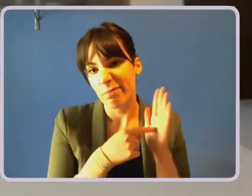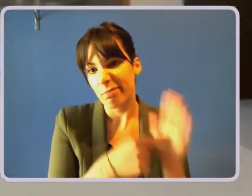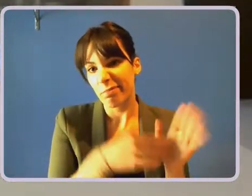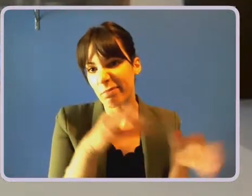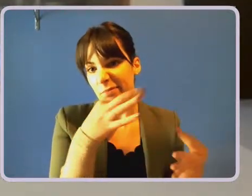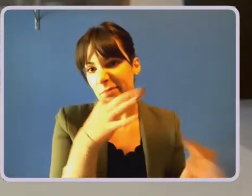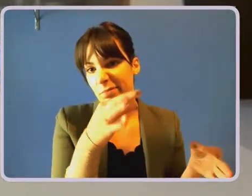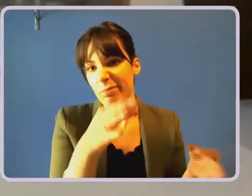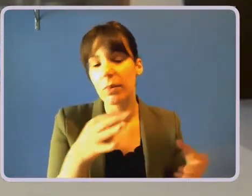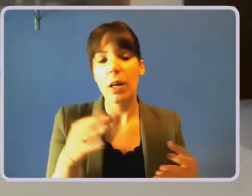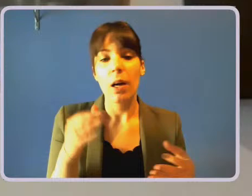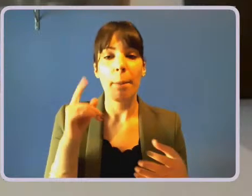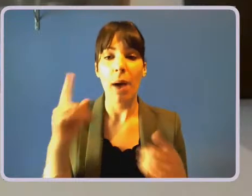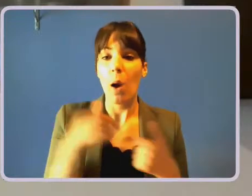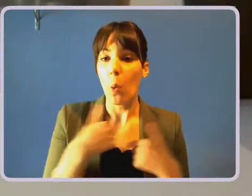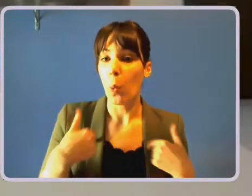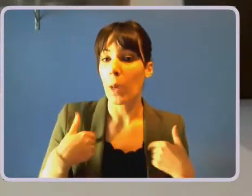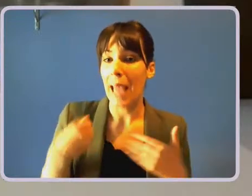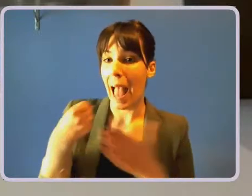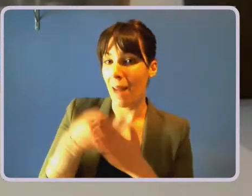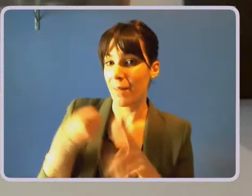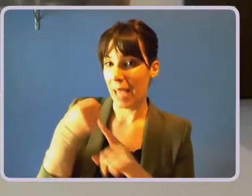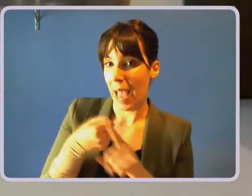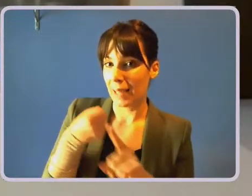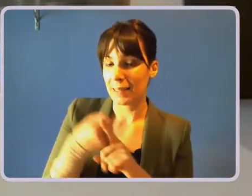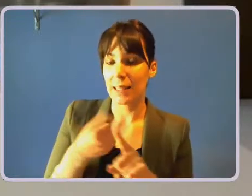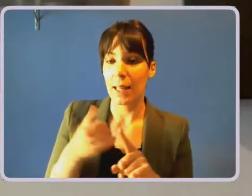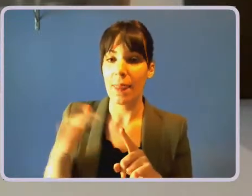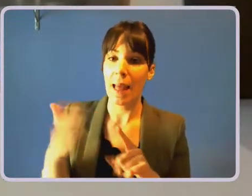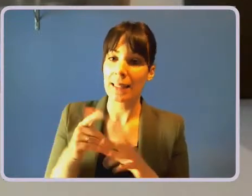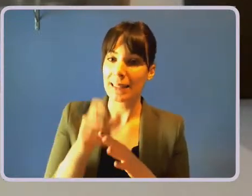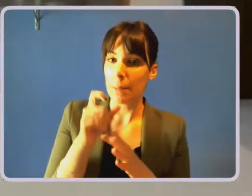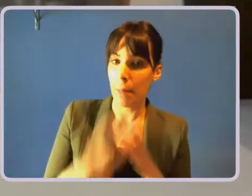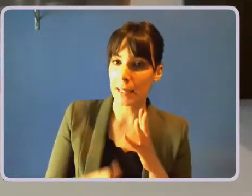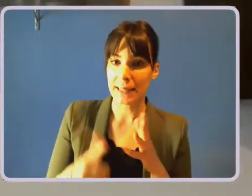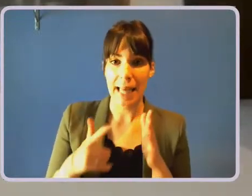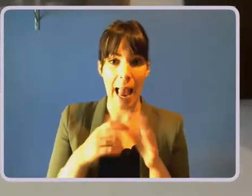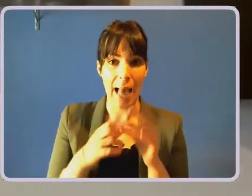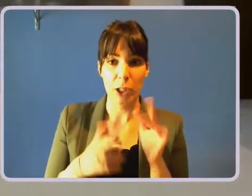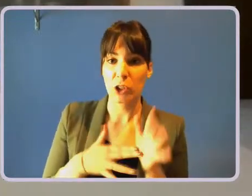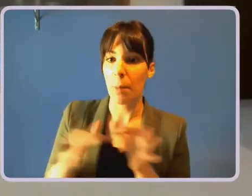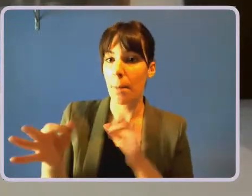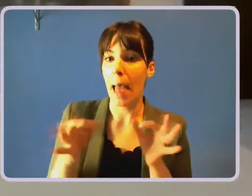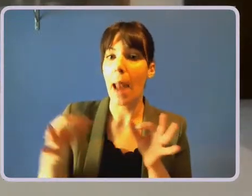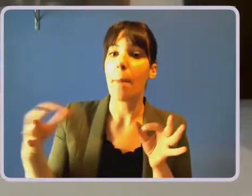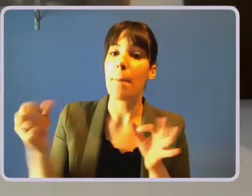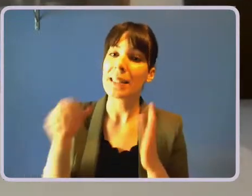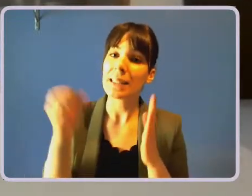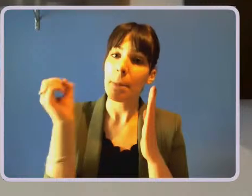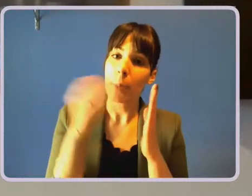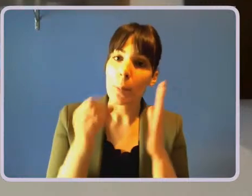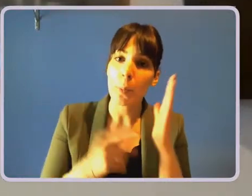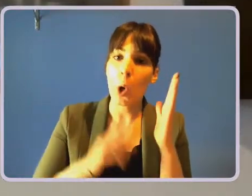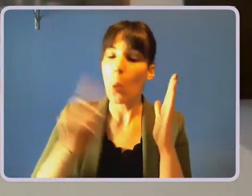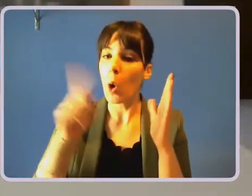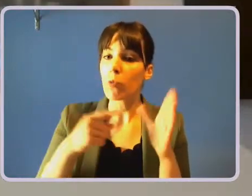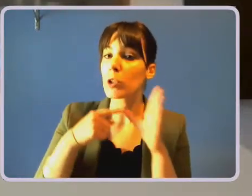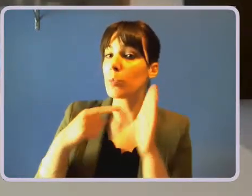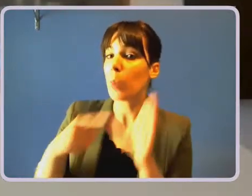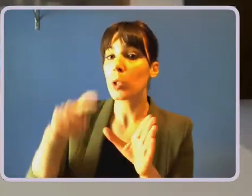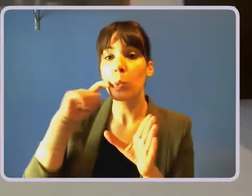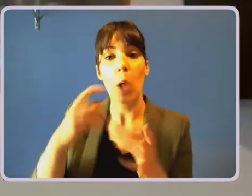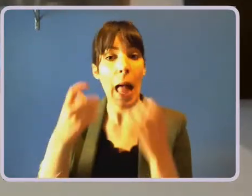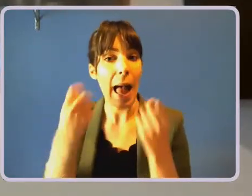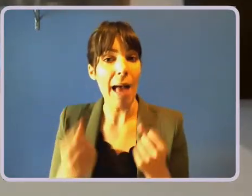the disability action plan actually has some responses with regards to emergency situations. Now, that